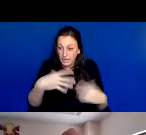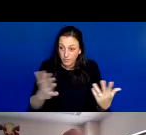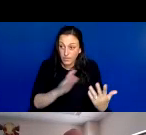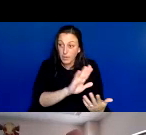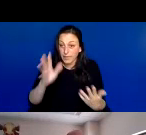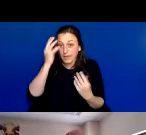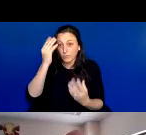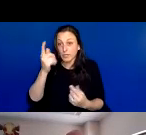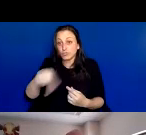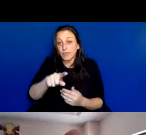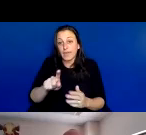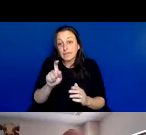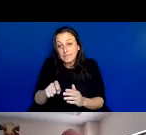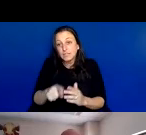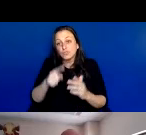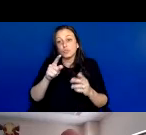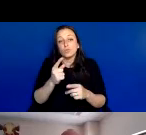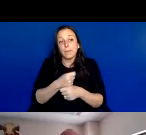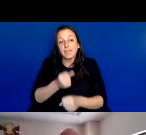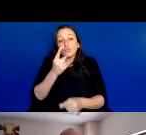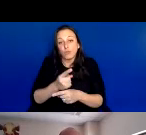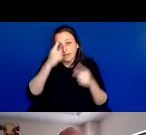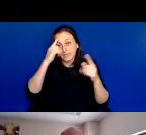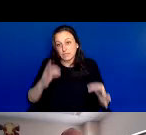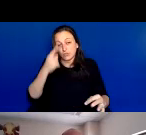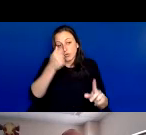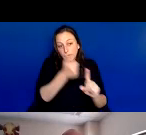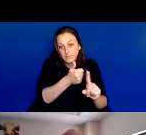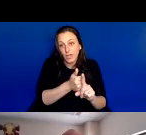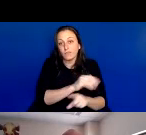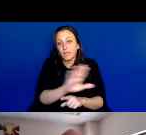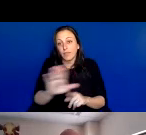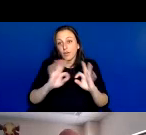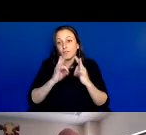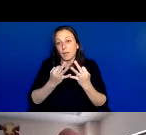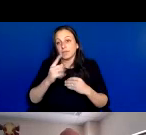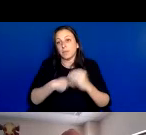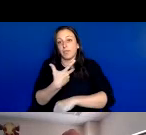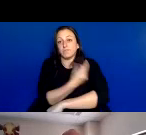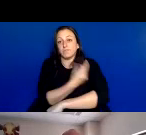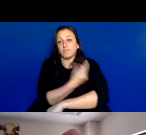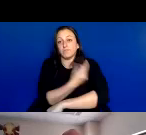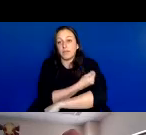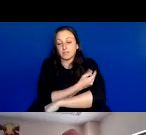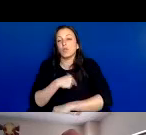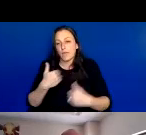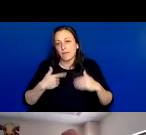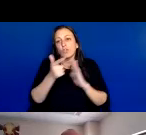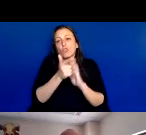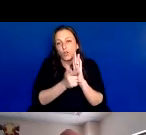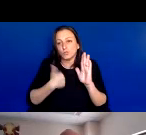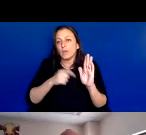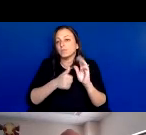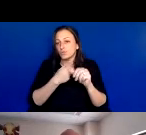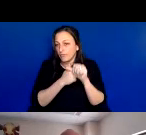right decision for themselves and their families about this vaccine. We have statutory limitations on how we can